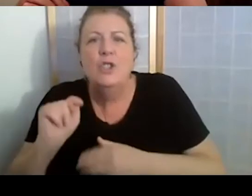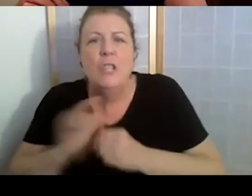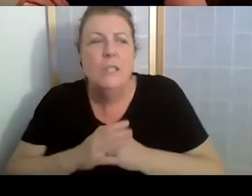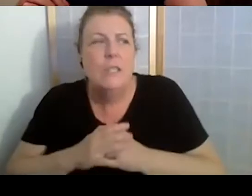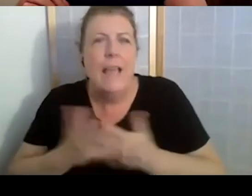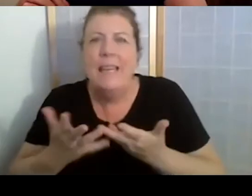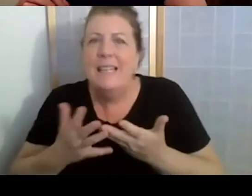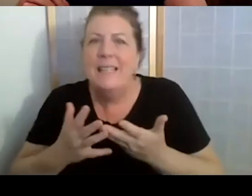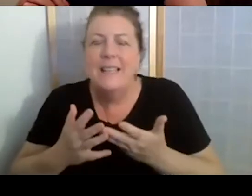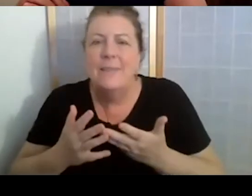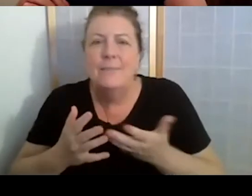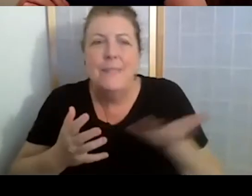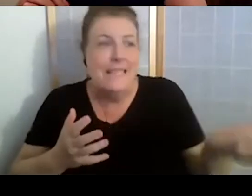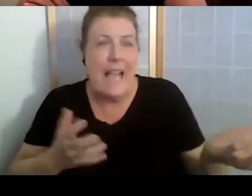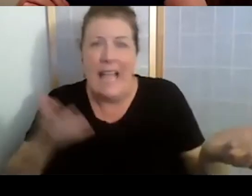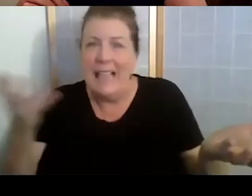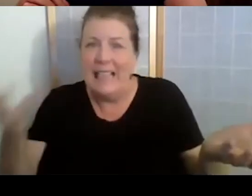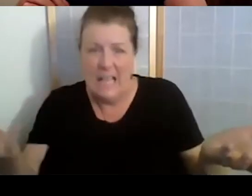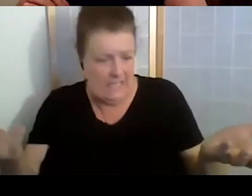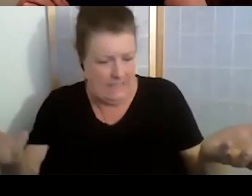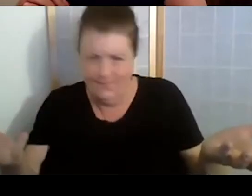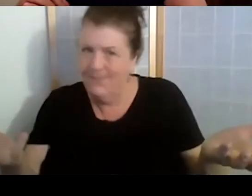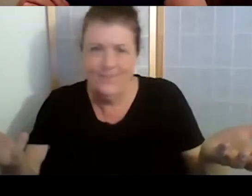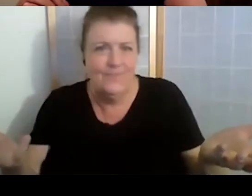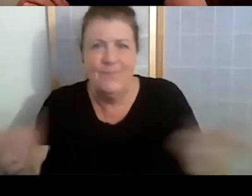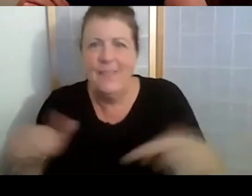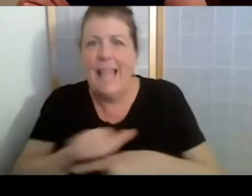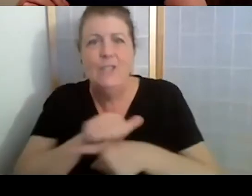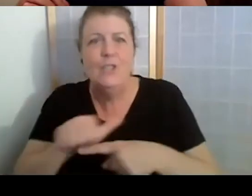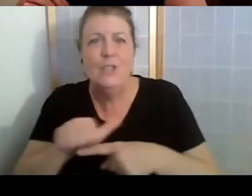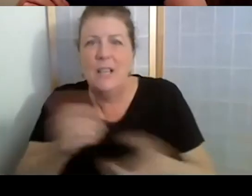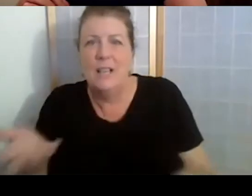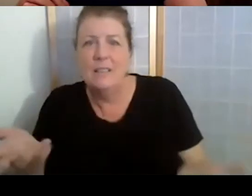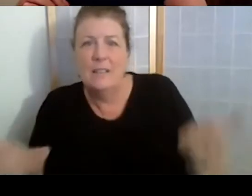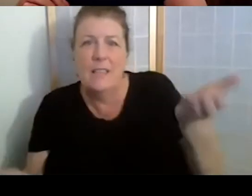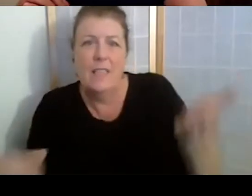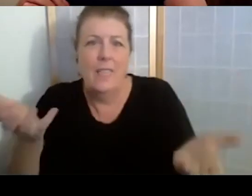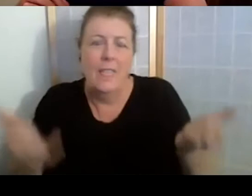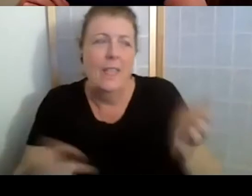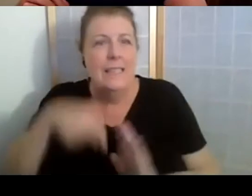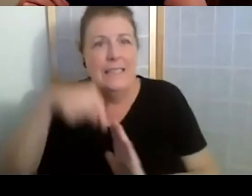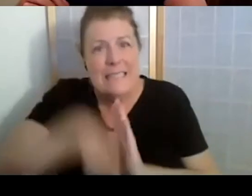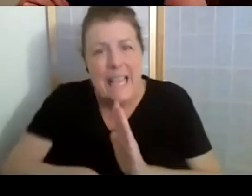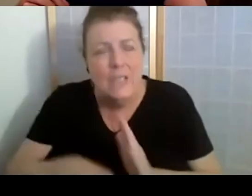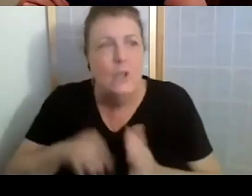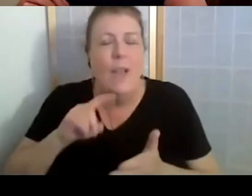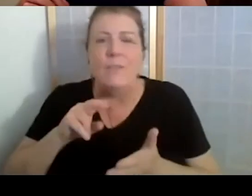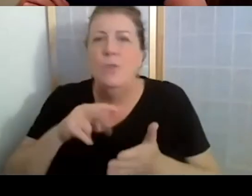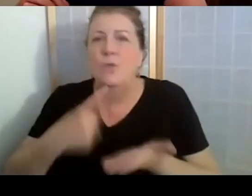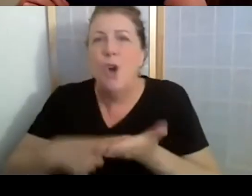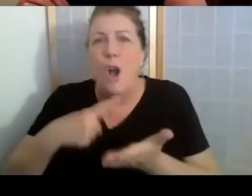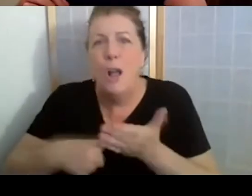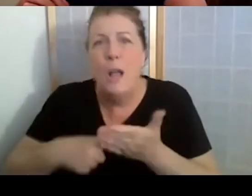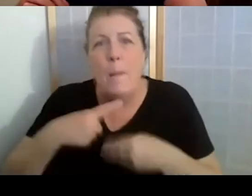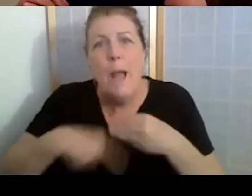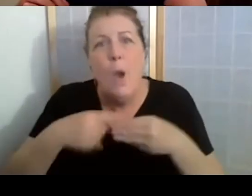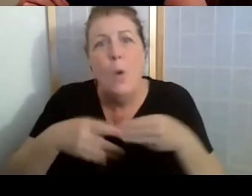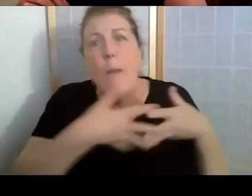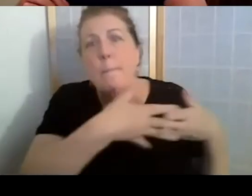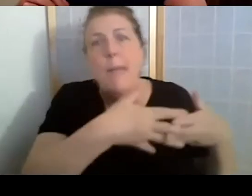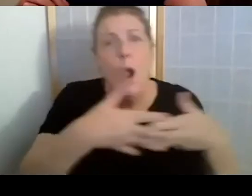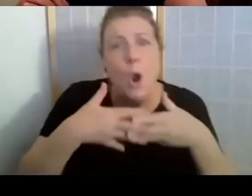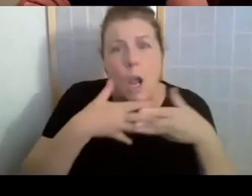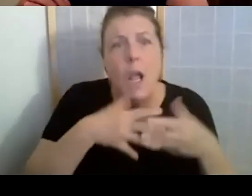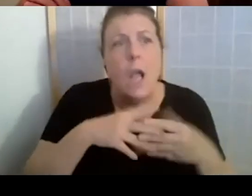talk about these very intense things, and you talk about America and you talk about politics and with a bunch of smart people who